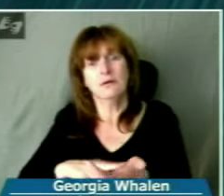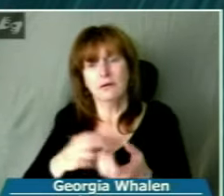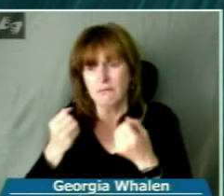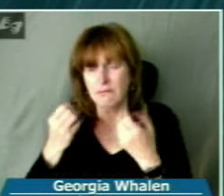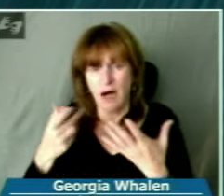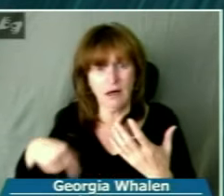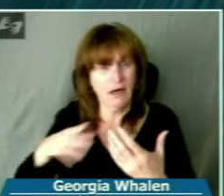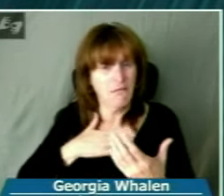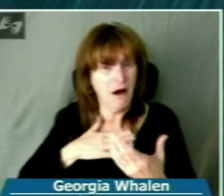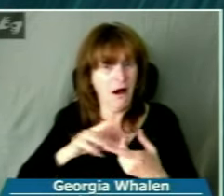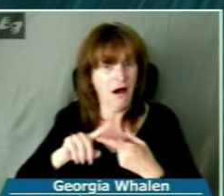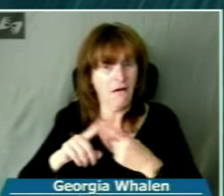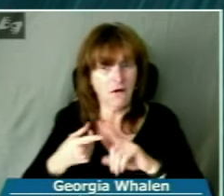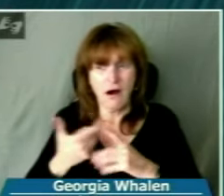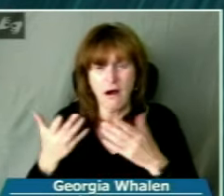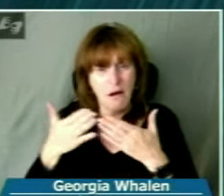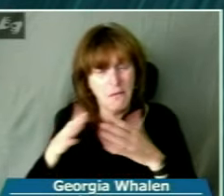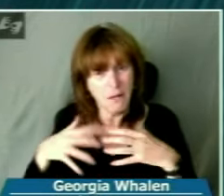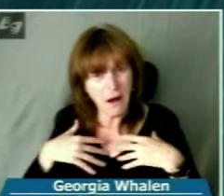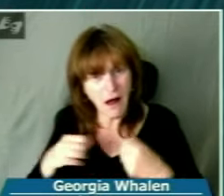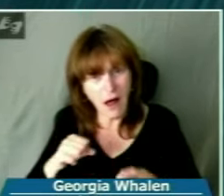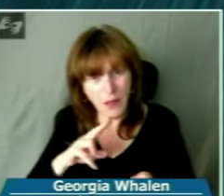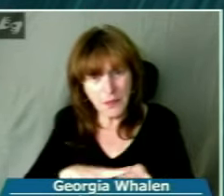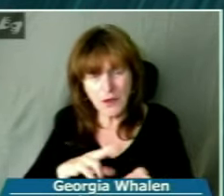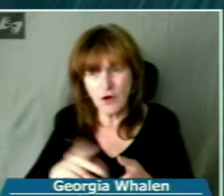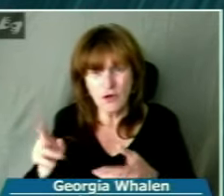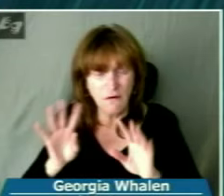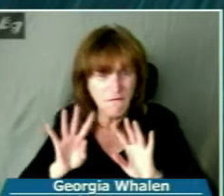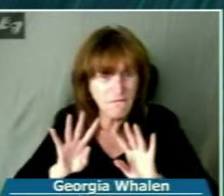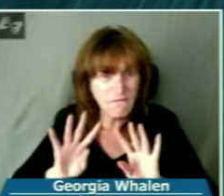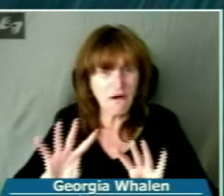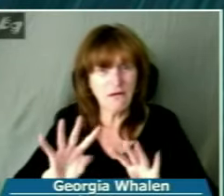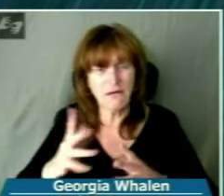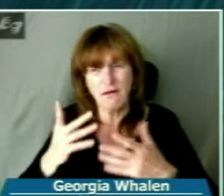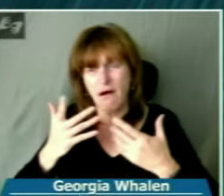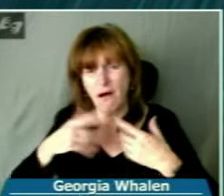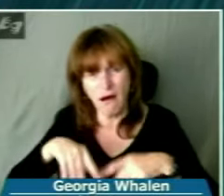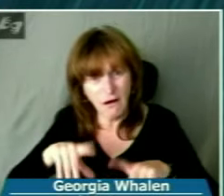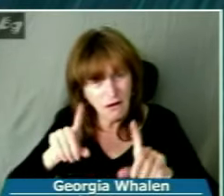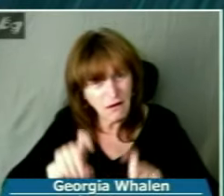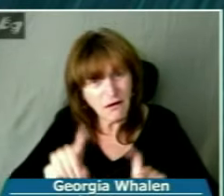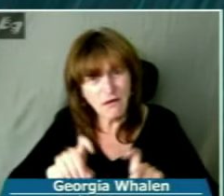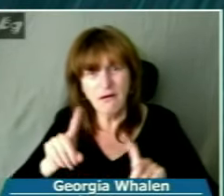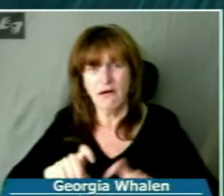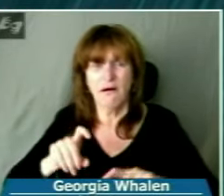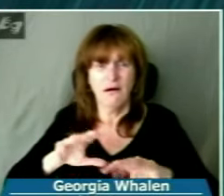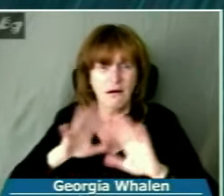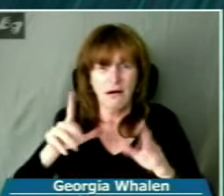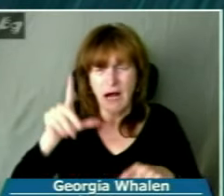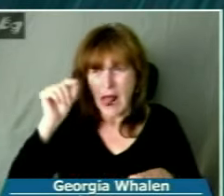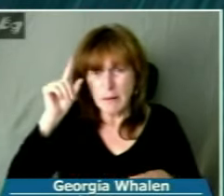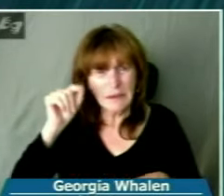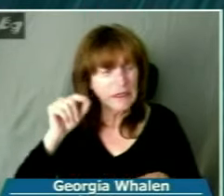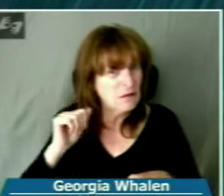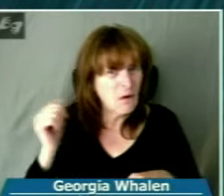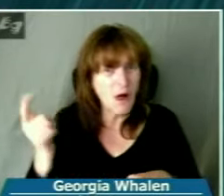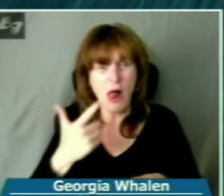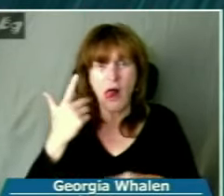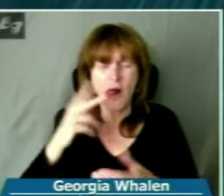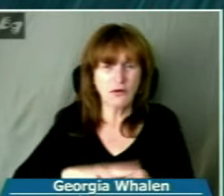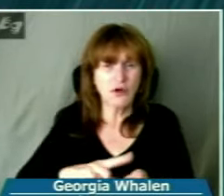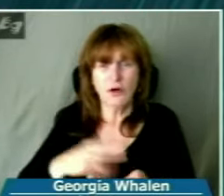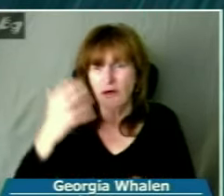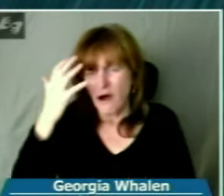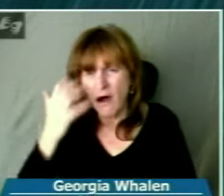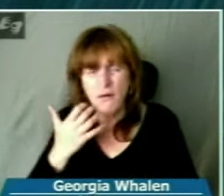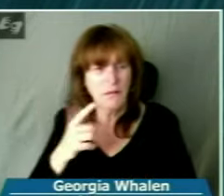tracing, as well as providing essential services, and also to all of the nurses in Hamilton that are serving our community, whether they're in hospitals, long-term